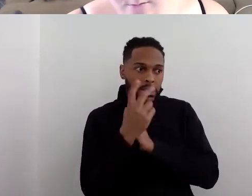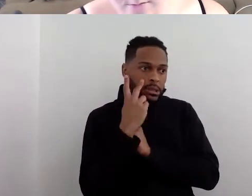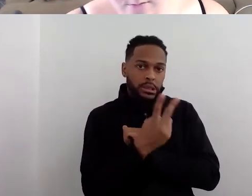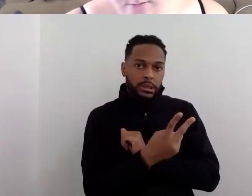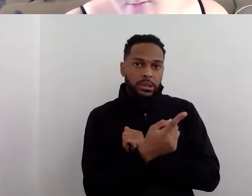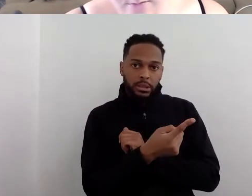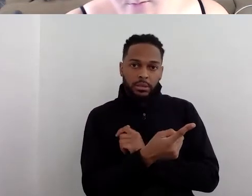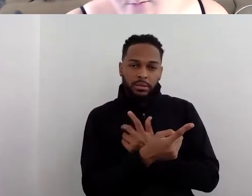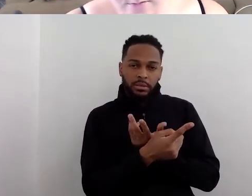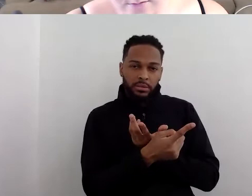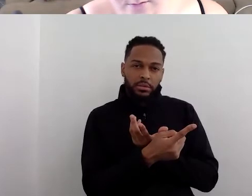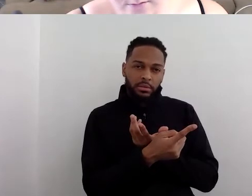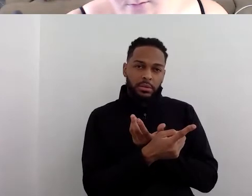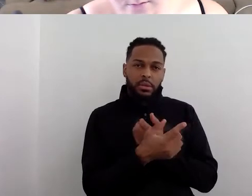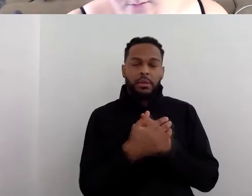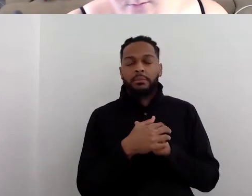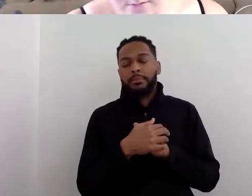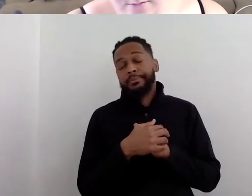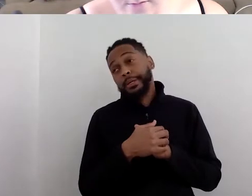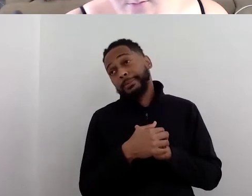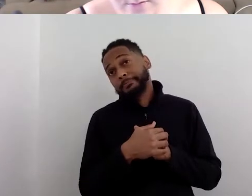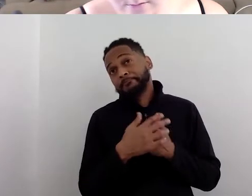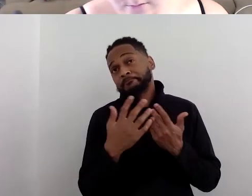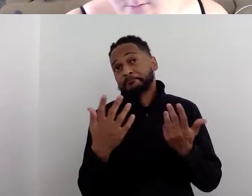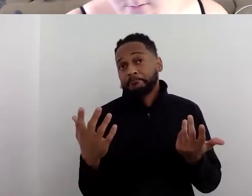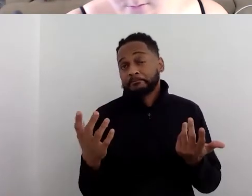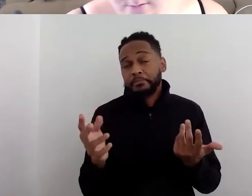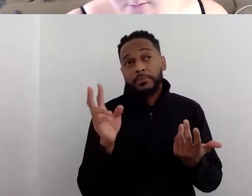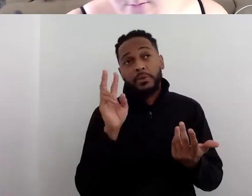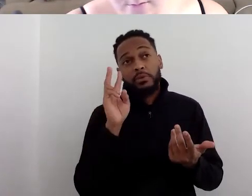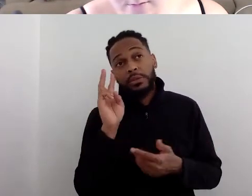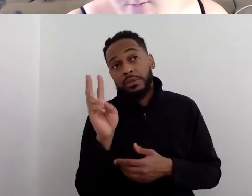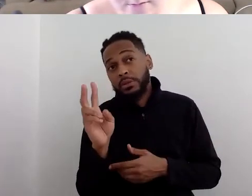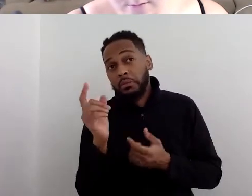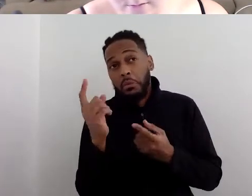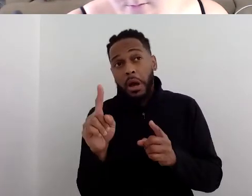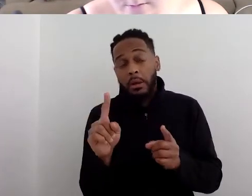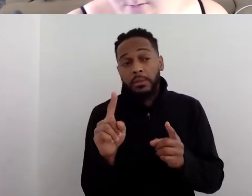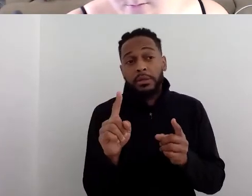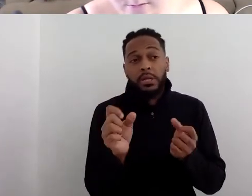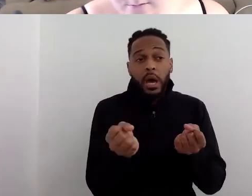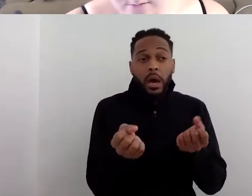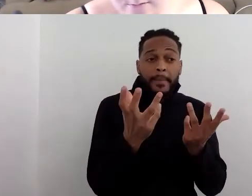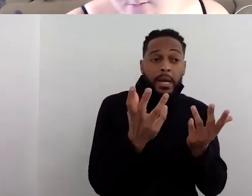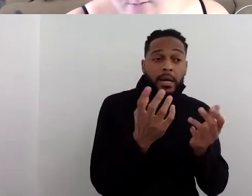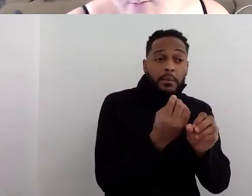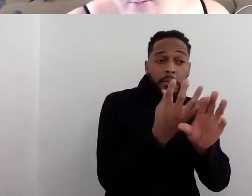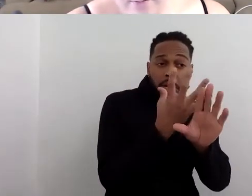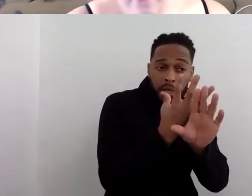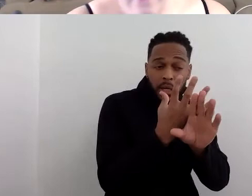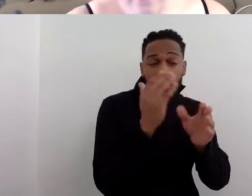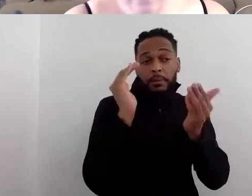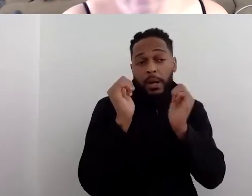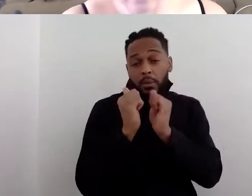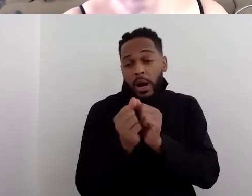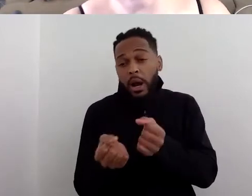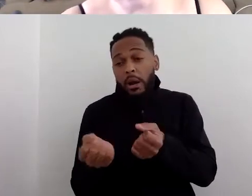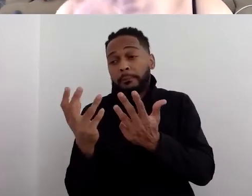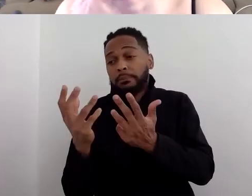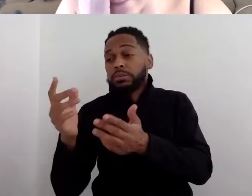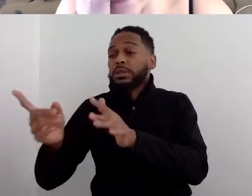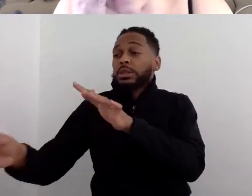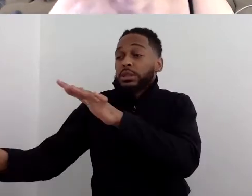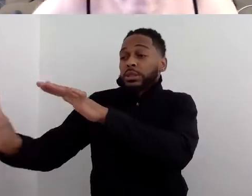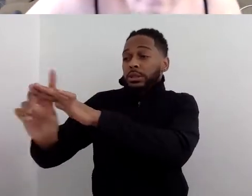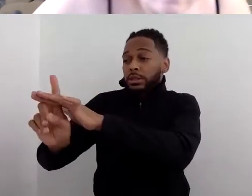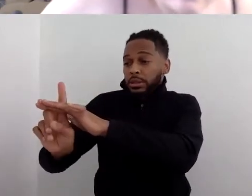the proportion of video to in-person visits then, but I haven't seen any weird billing or anything. I'm not sure if there's something you've seen